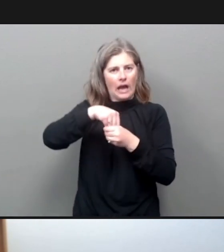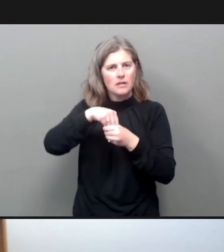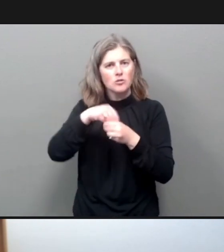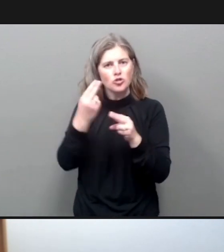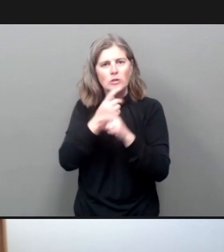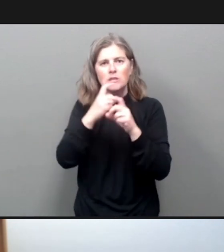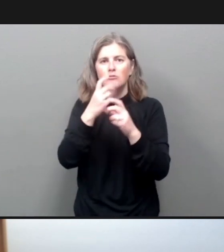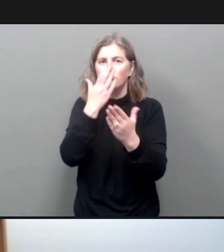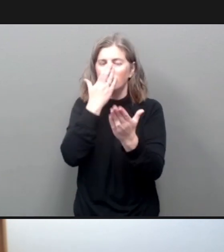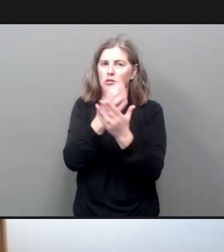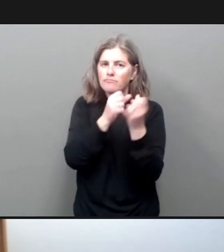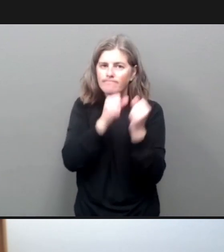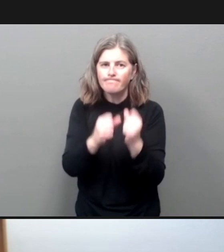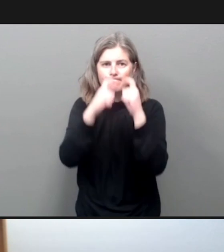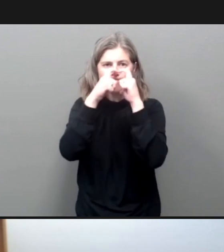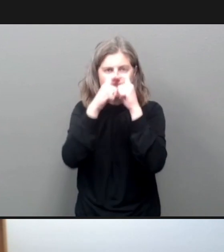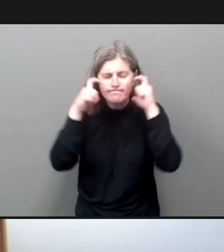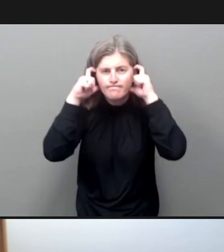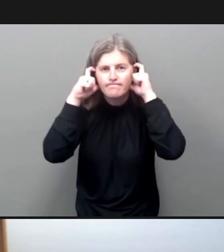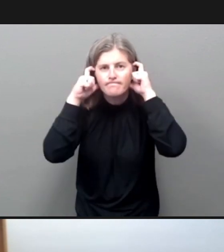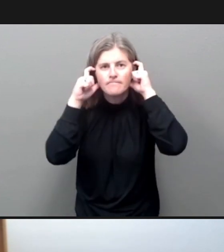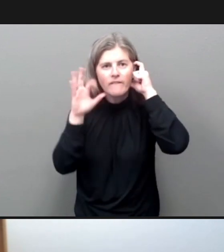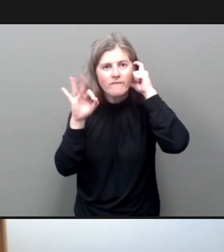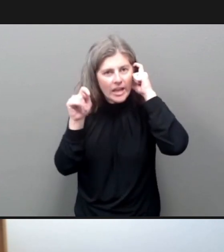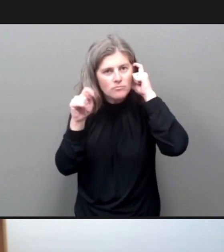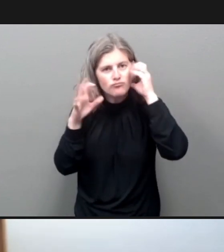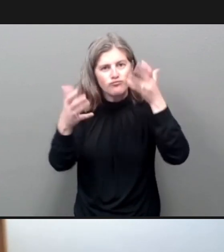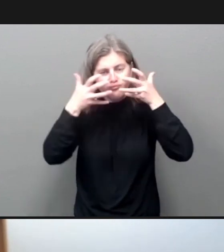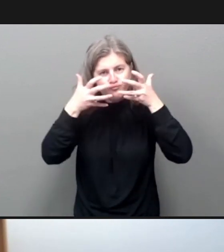fit, indoors, everybody doing it.